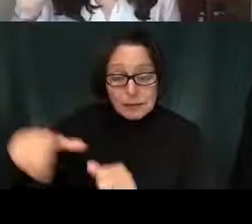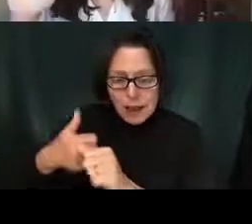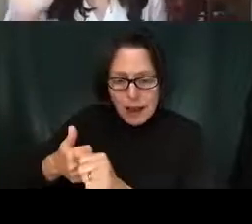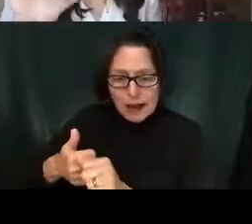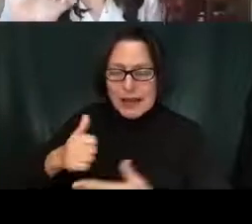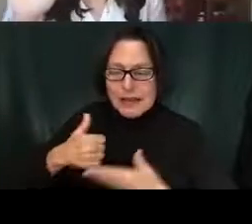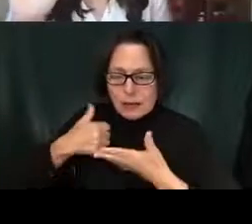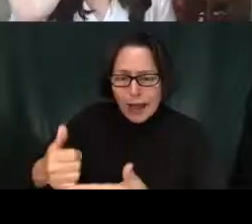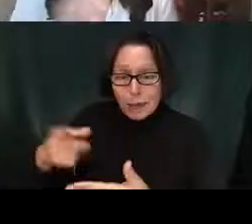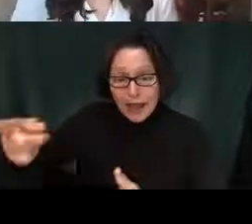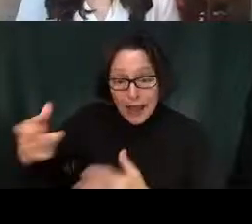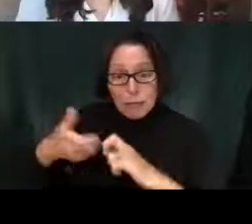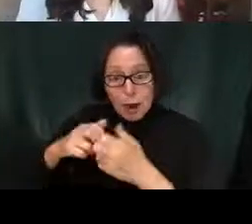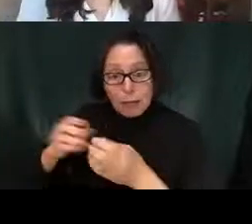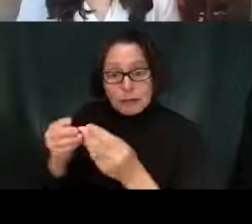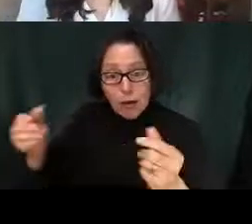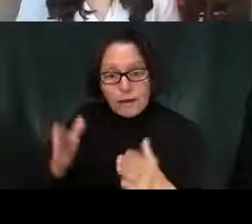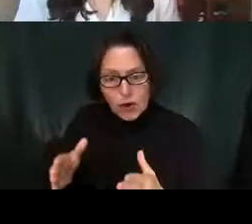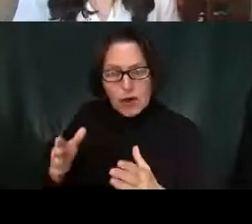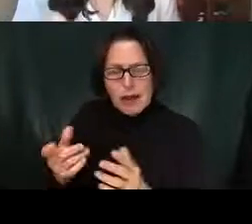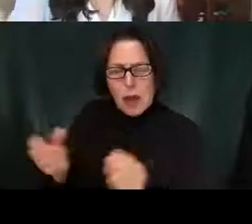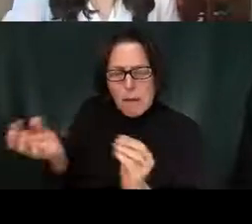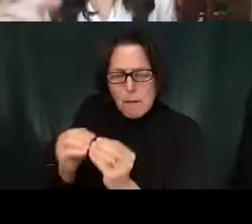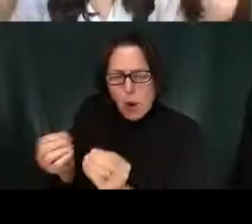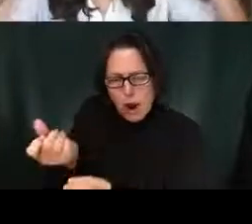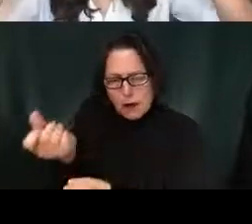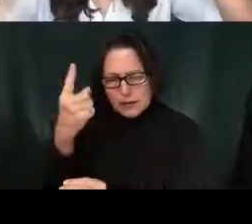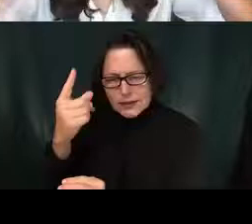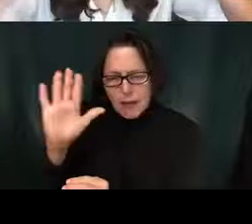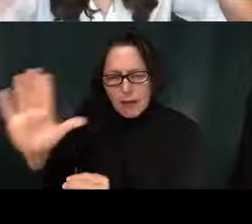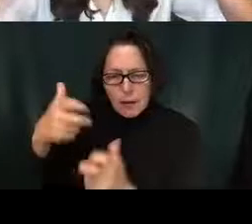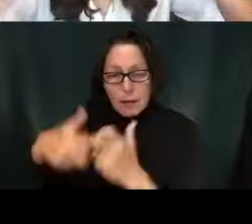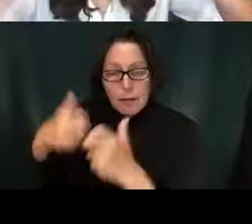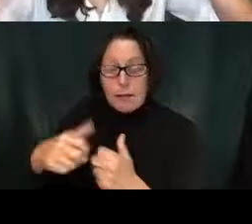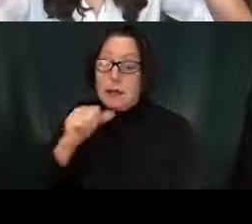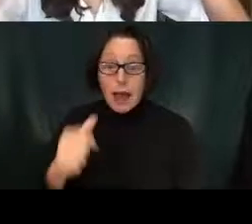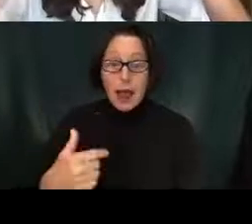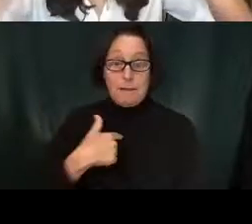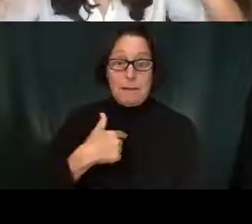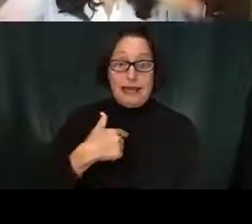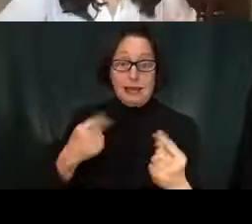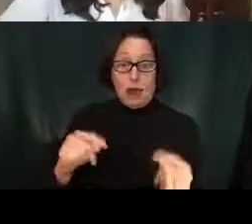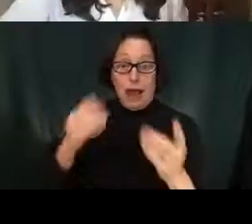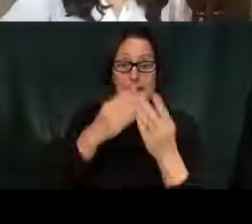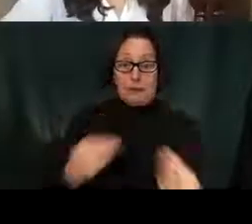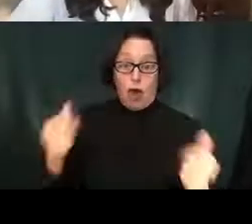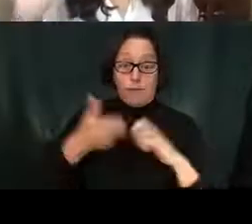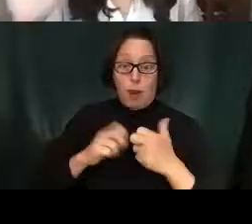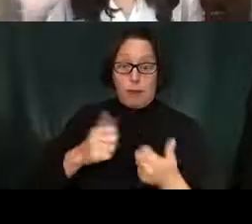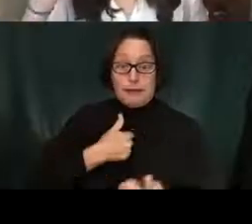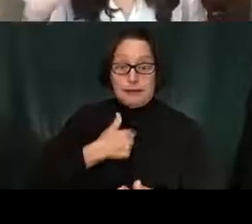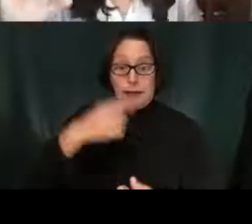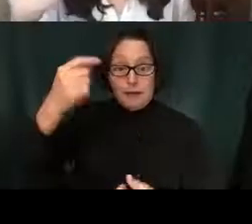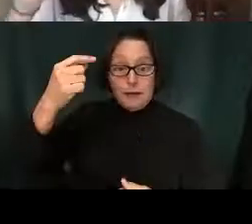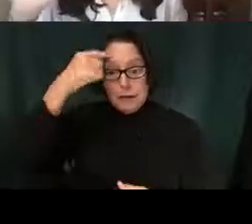person, the problem solver, more deeply understand their problem. It's not about you trying to do the problem solving in your head. And